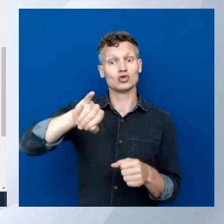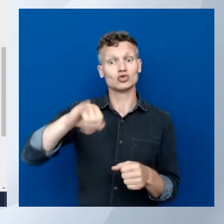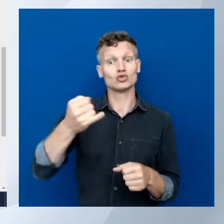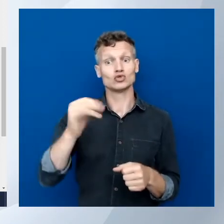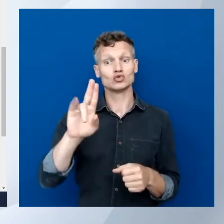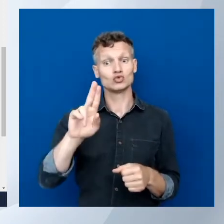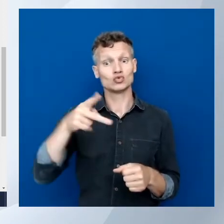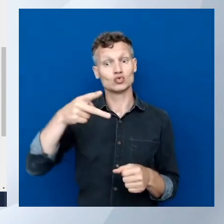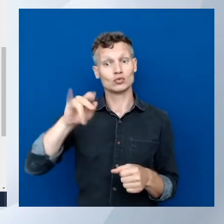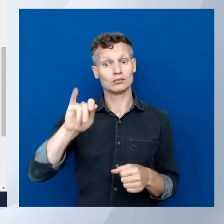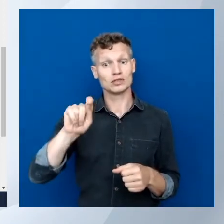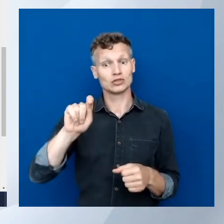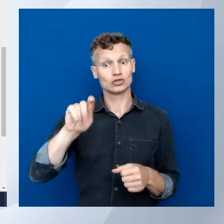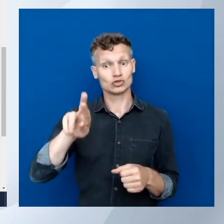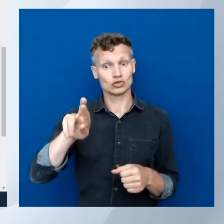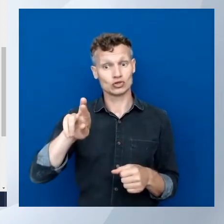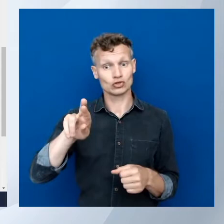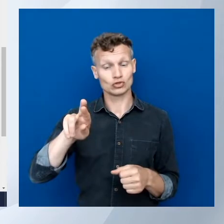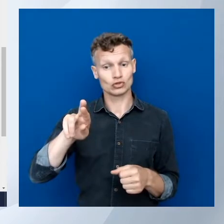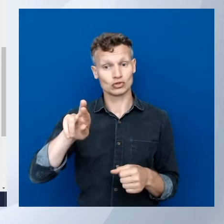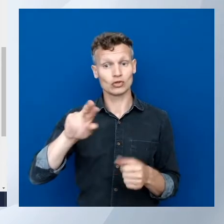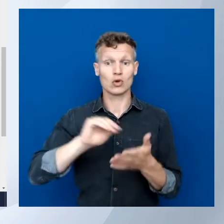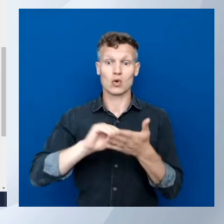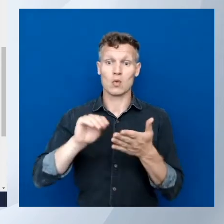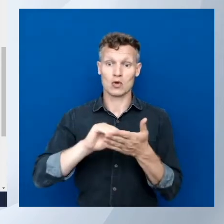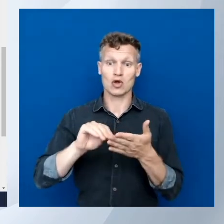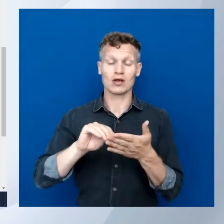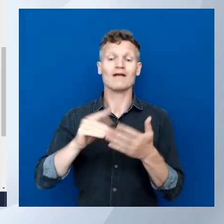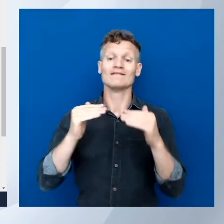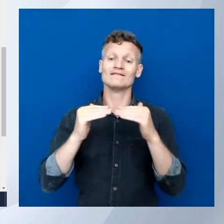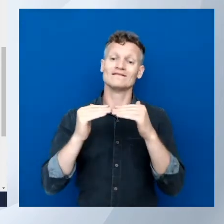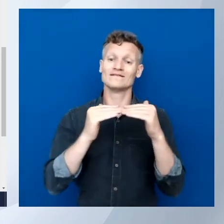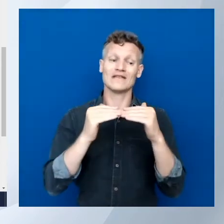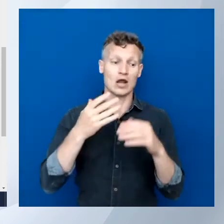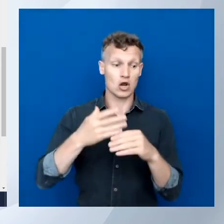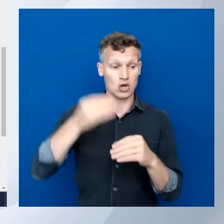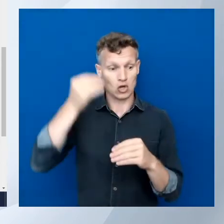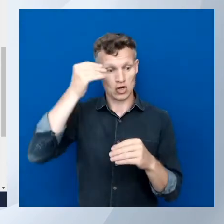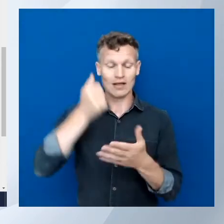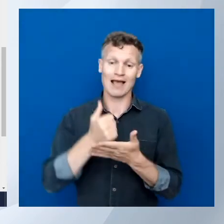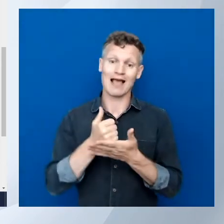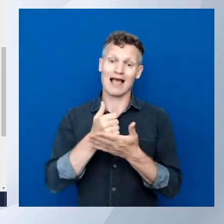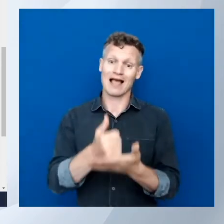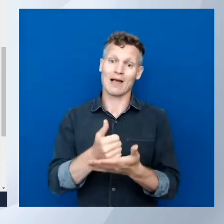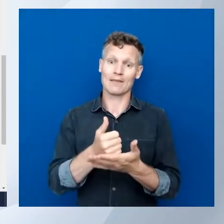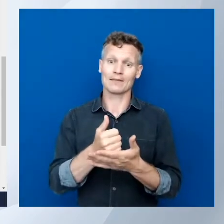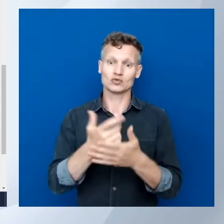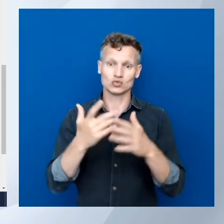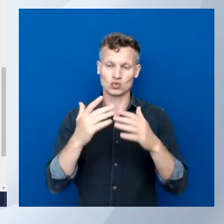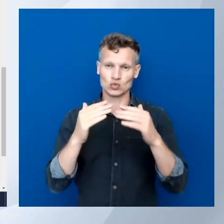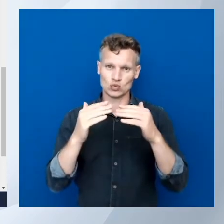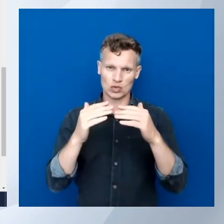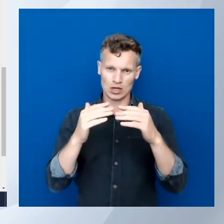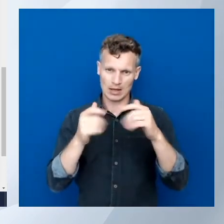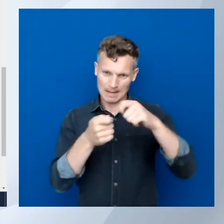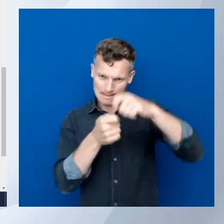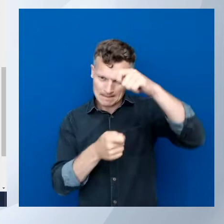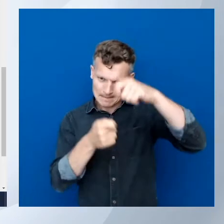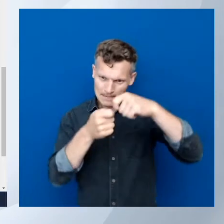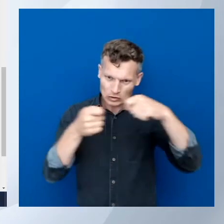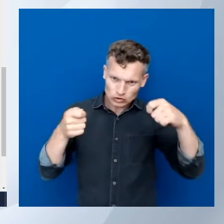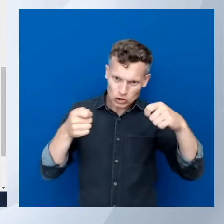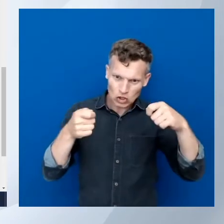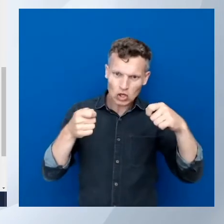Fairlearn dashboard in this case helps me to get started measuring model fairness. And it will do that in 2